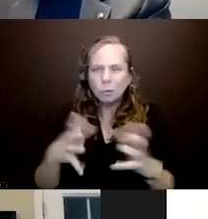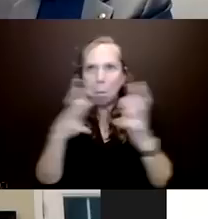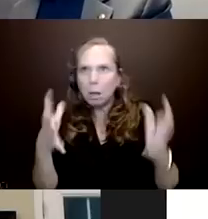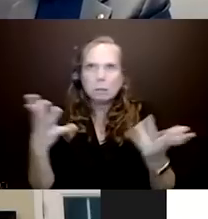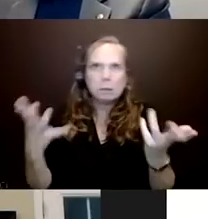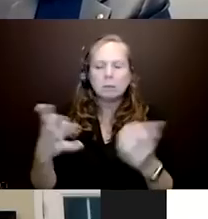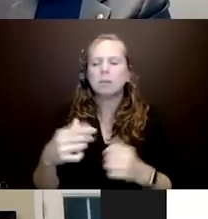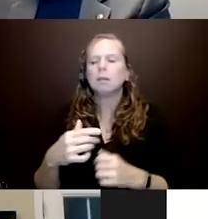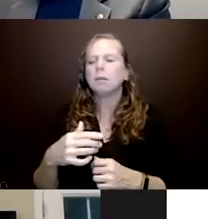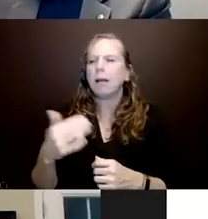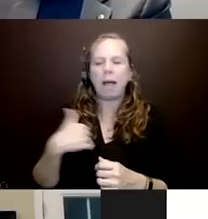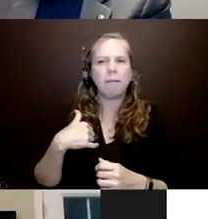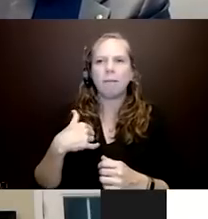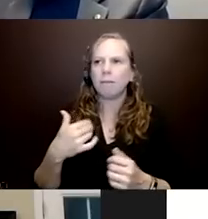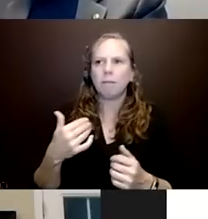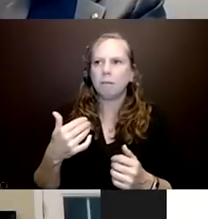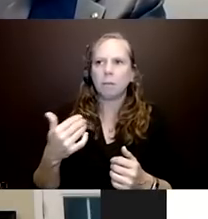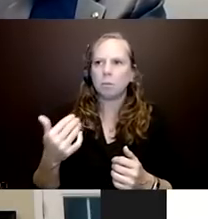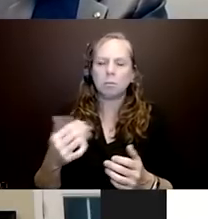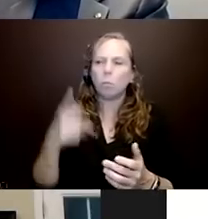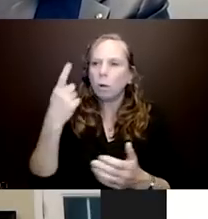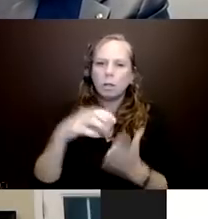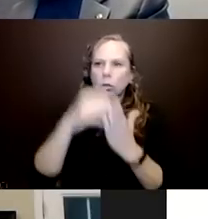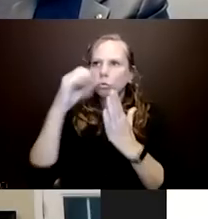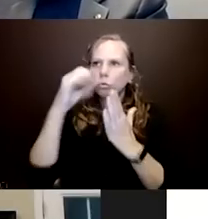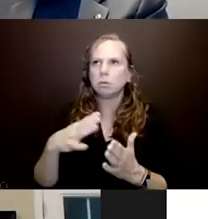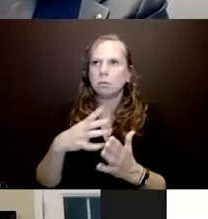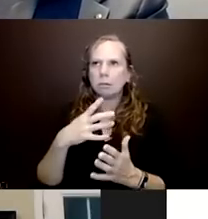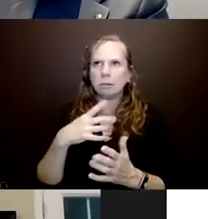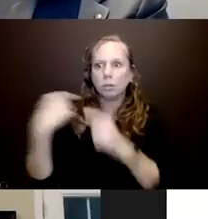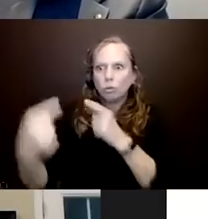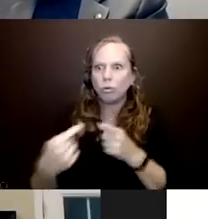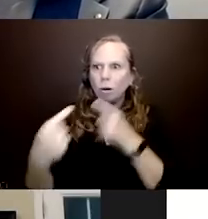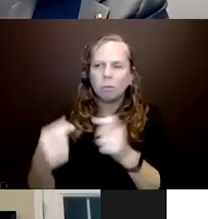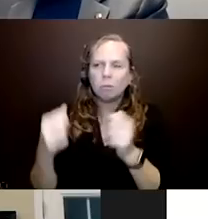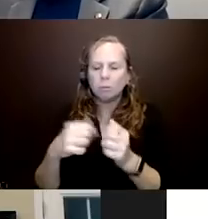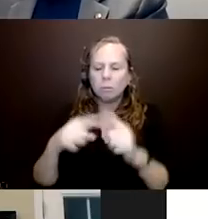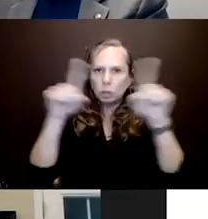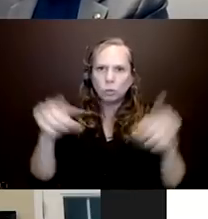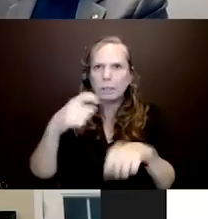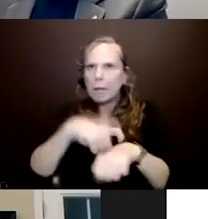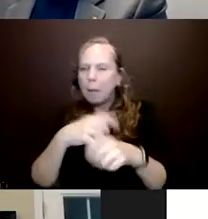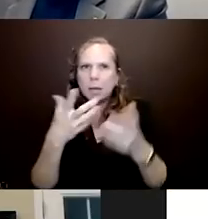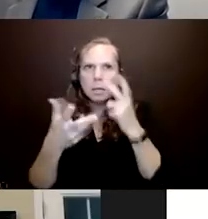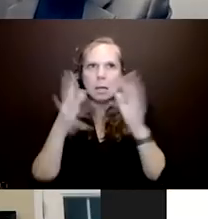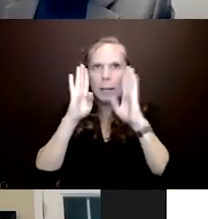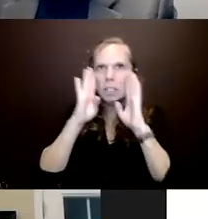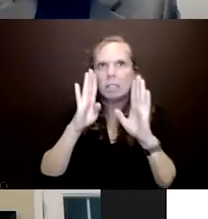year who really struggled to stay focused on a screen for more than 30 minutes at a time. Some of our curriculum experts want to jump in and talk about that